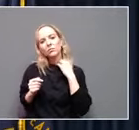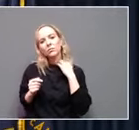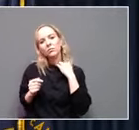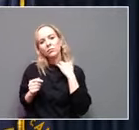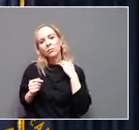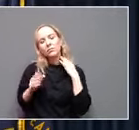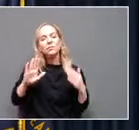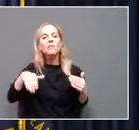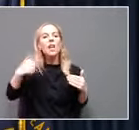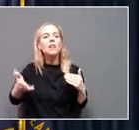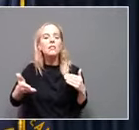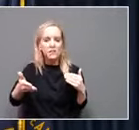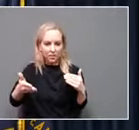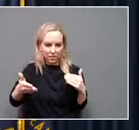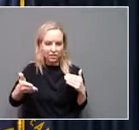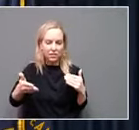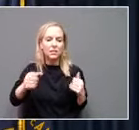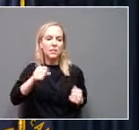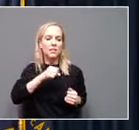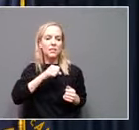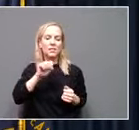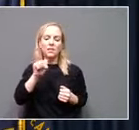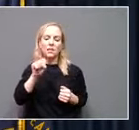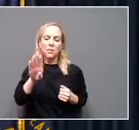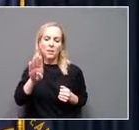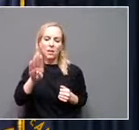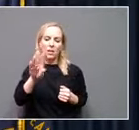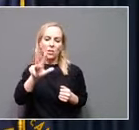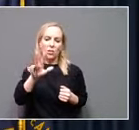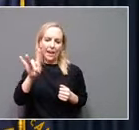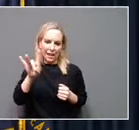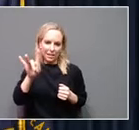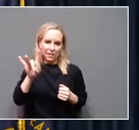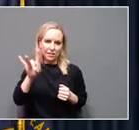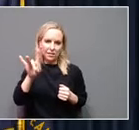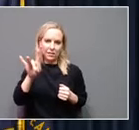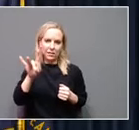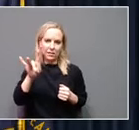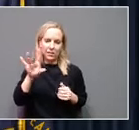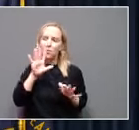Next, we have Senate Bill 38. Oh, wonderful.